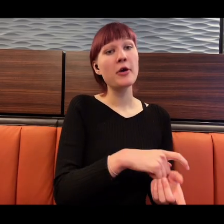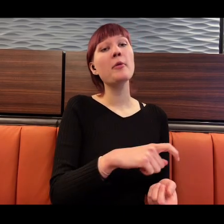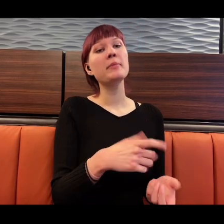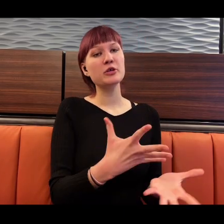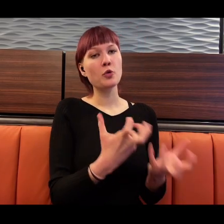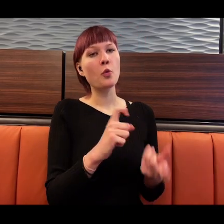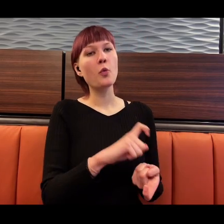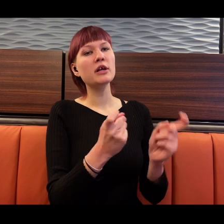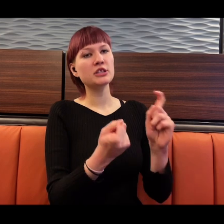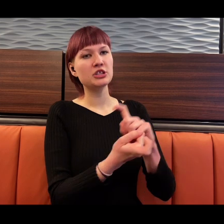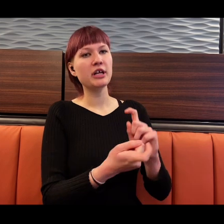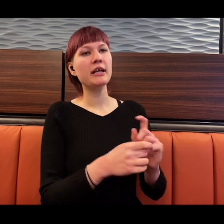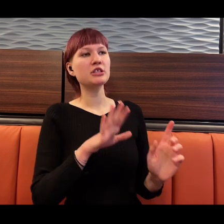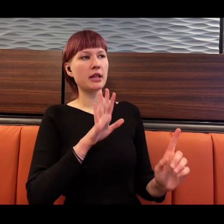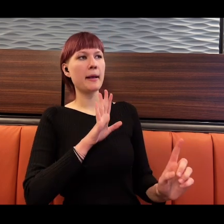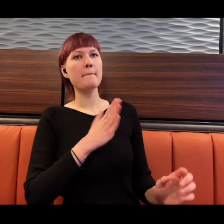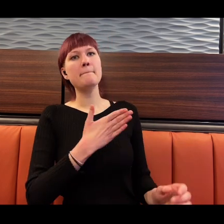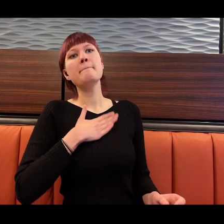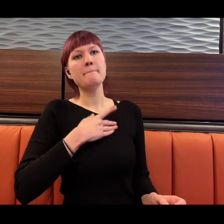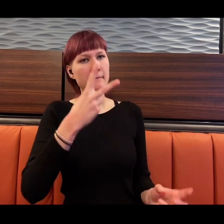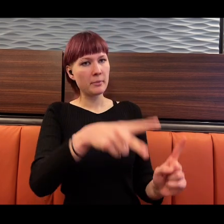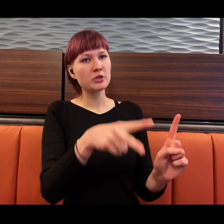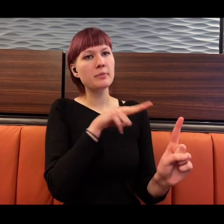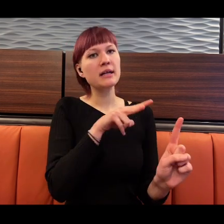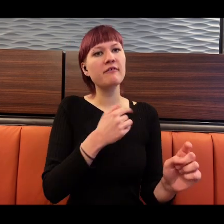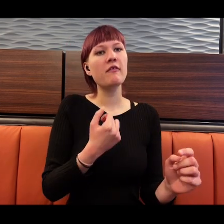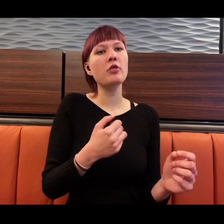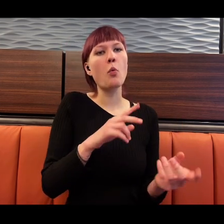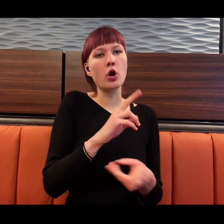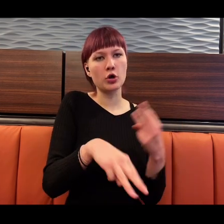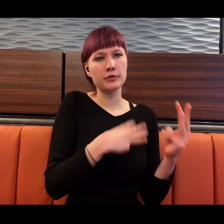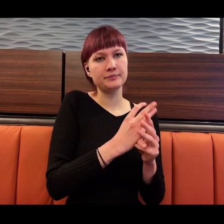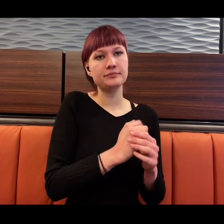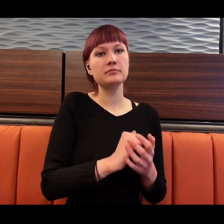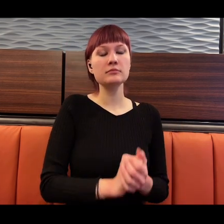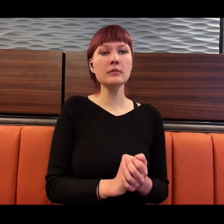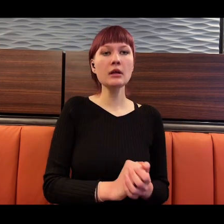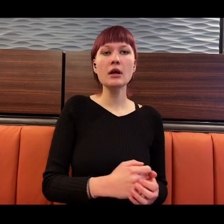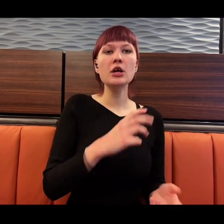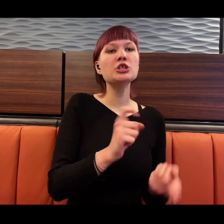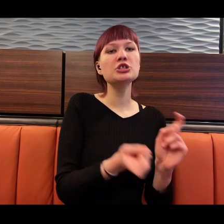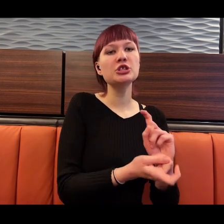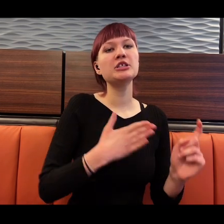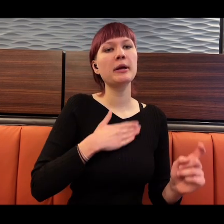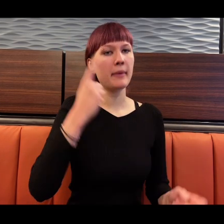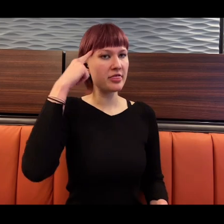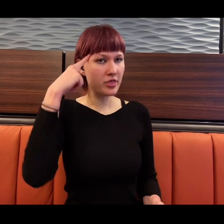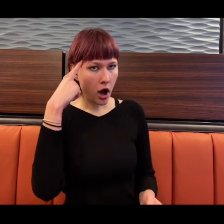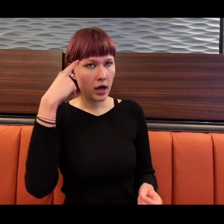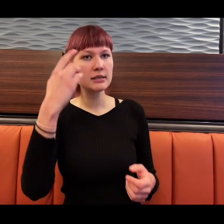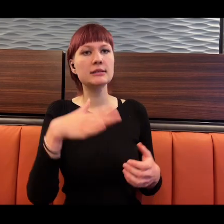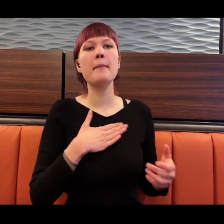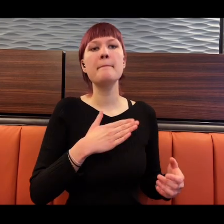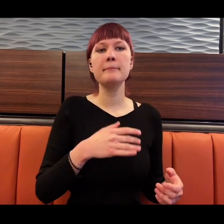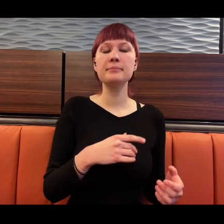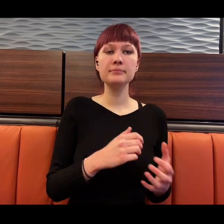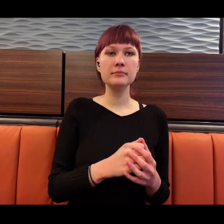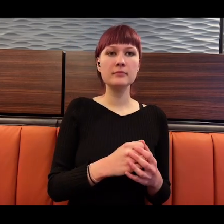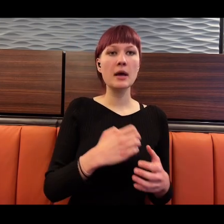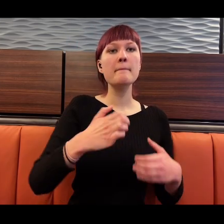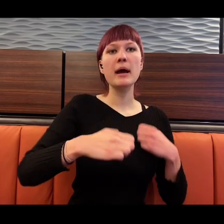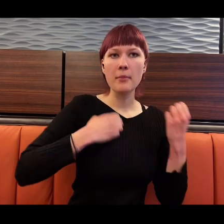and your situation. And other therapies focus just on changing your behavior, and they don't try to change your thoughts or